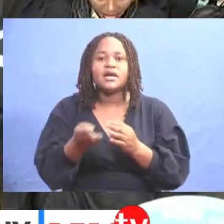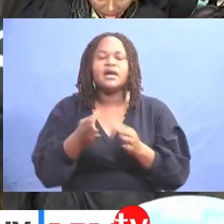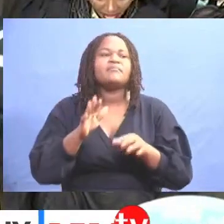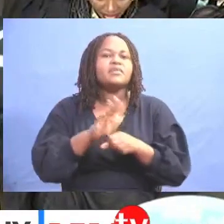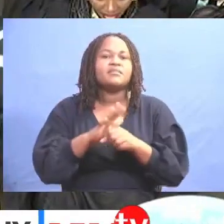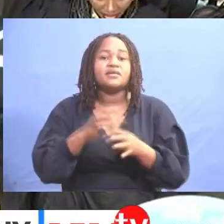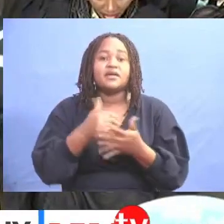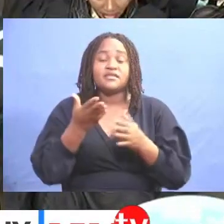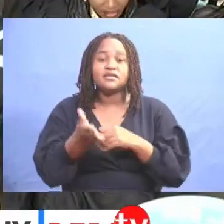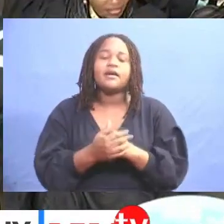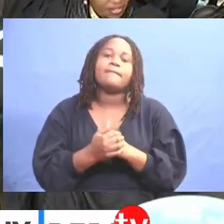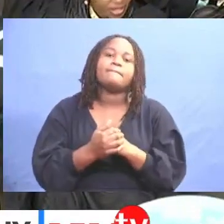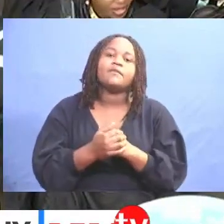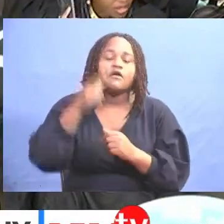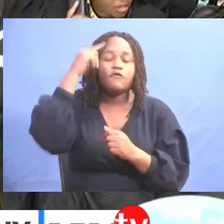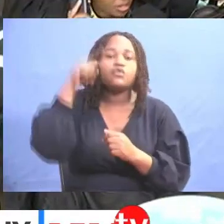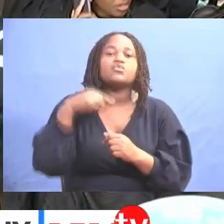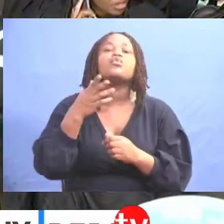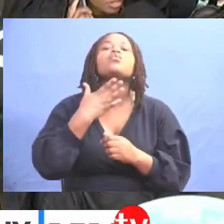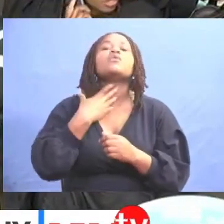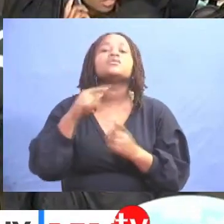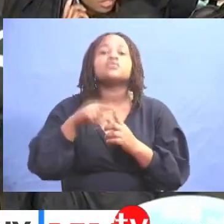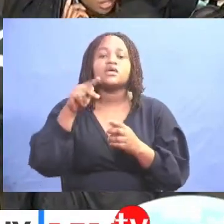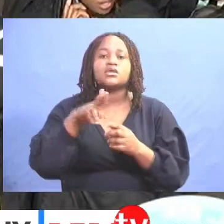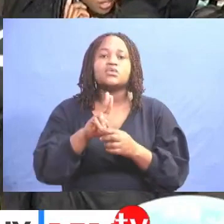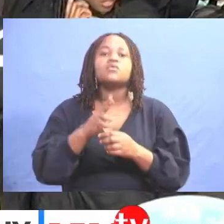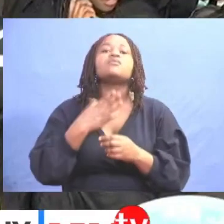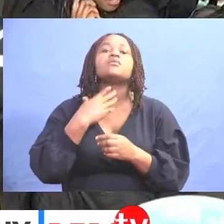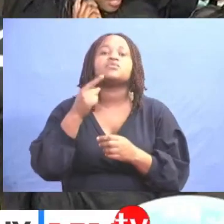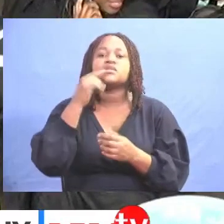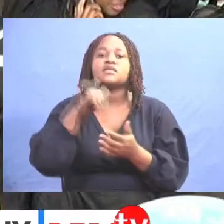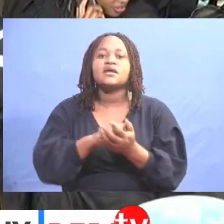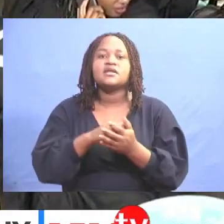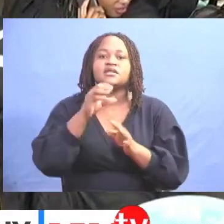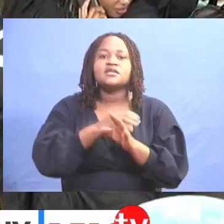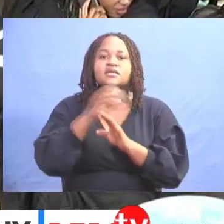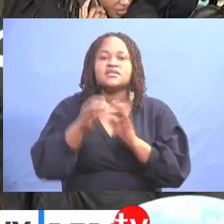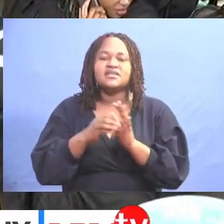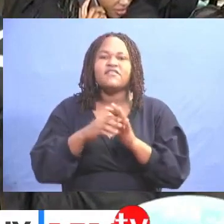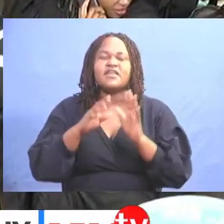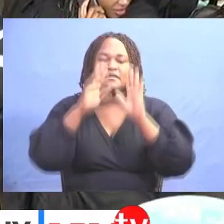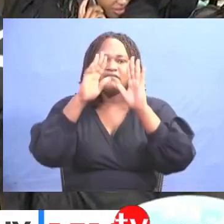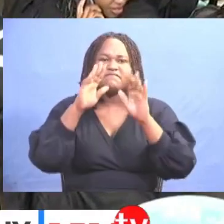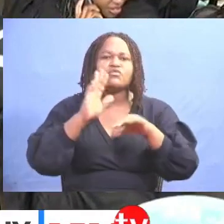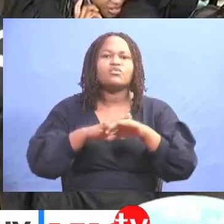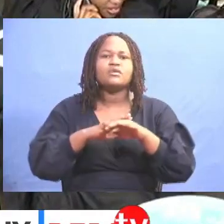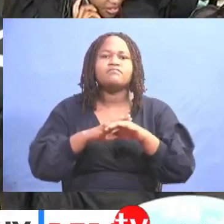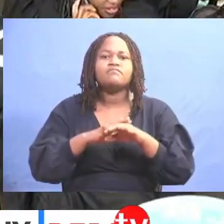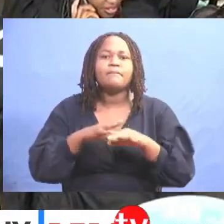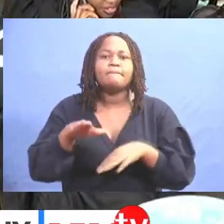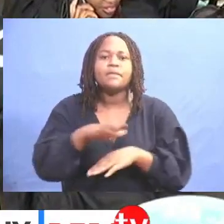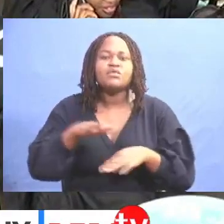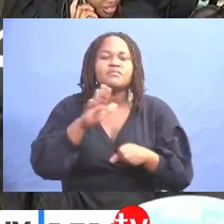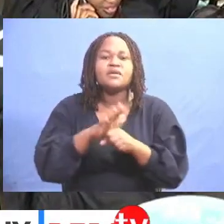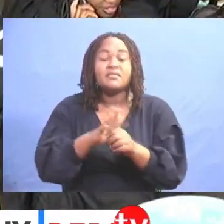your postgraduate studies from this university. For those willing to join KU, I would say this is a cosmopolitan university with many satellite